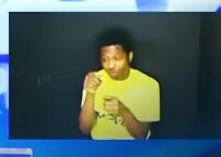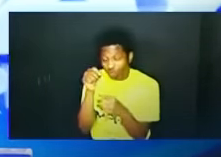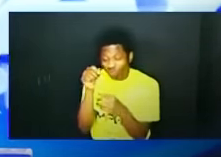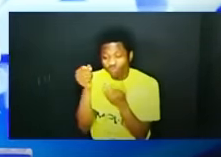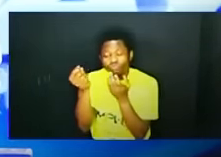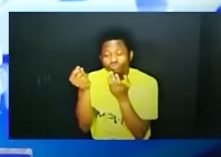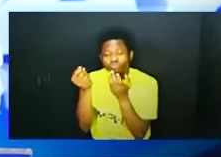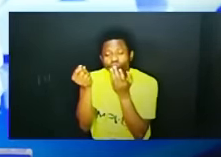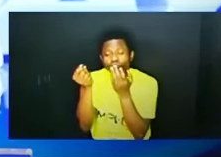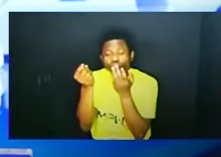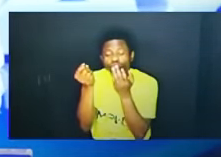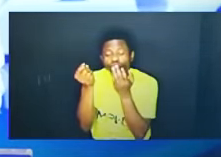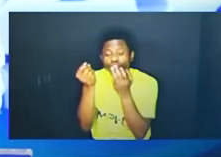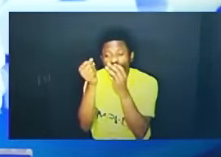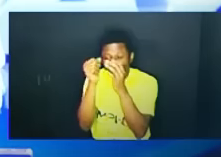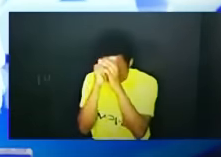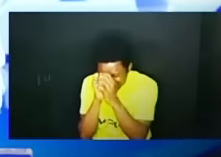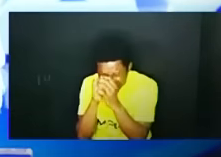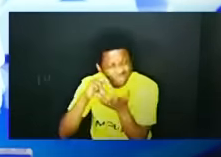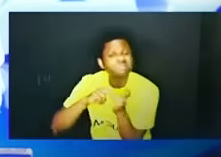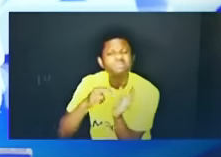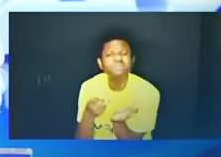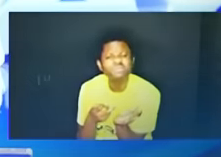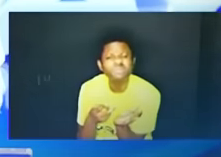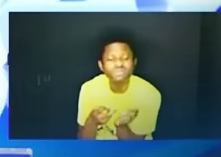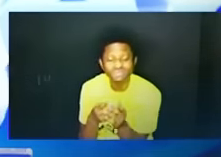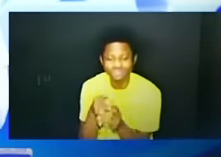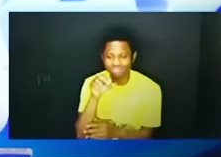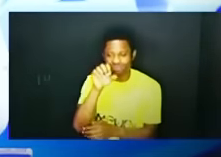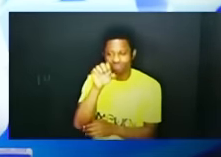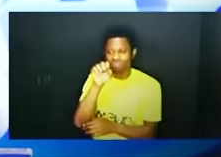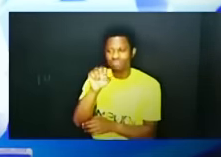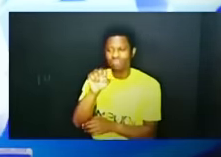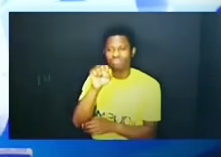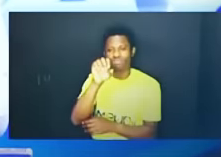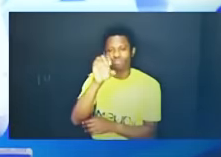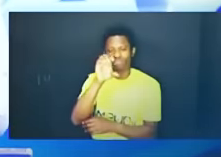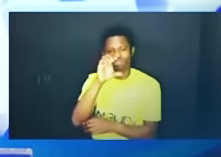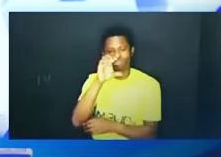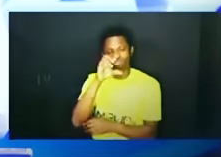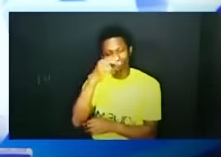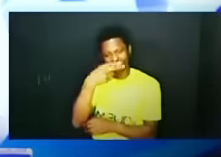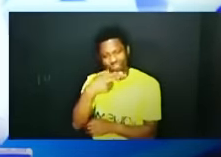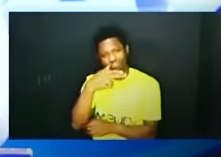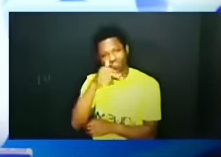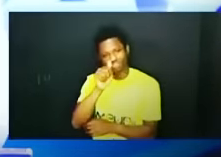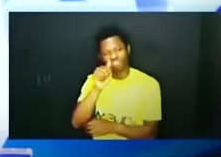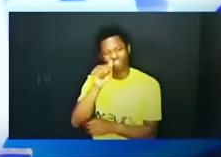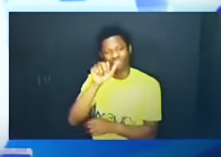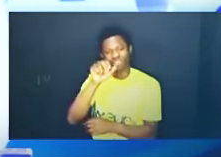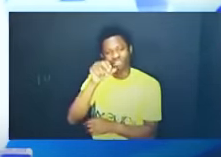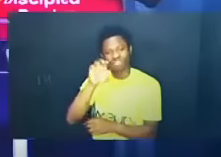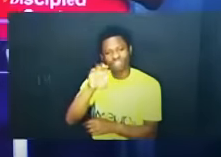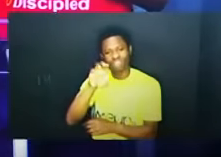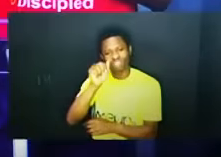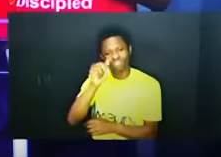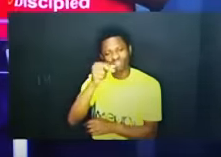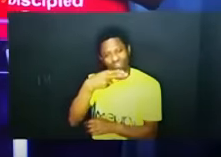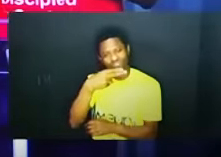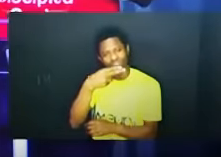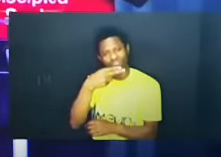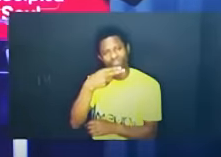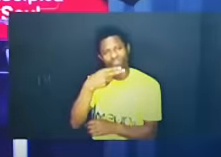kasa edimupa echre osori emu no ene saha echre se ubo mu ase ana utwahwe. It is